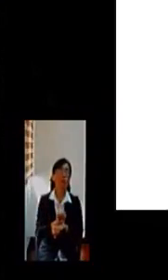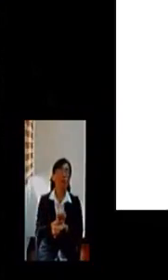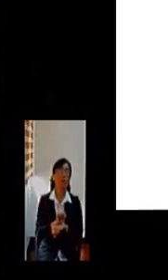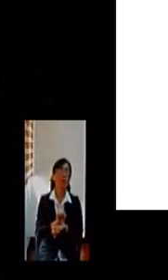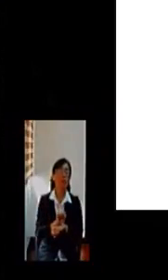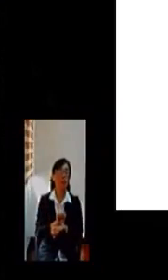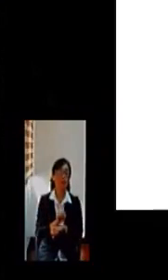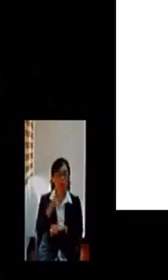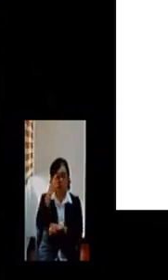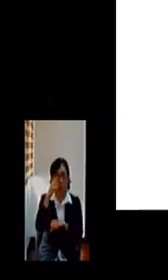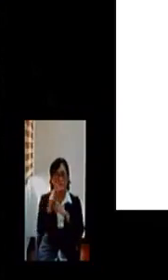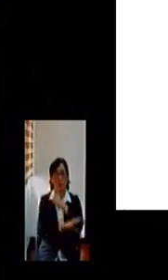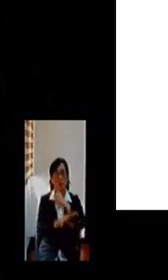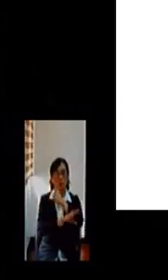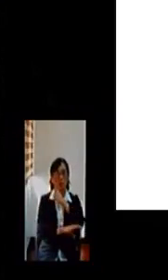country